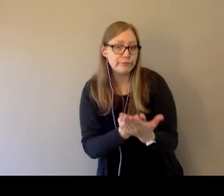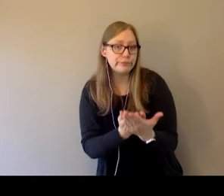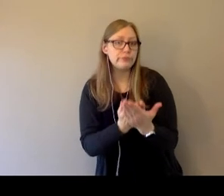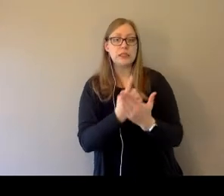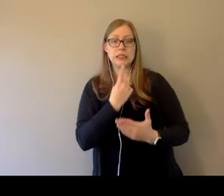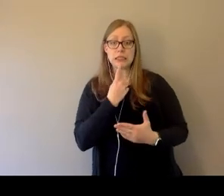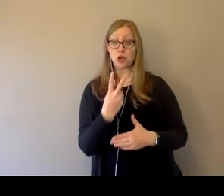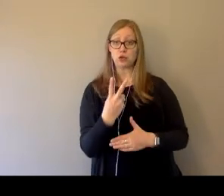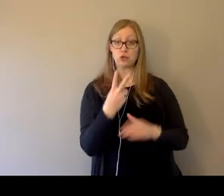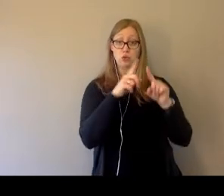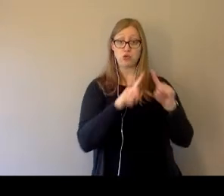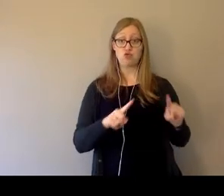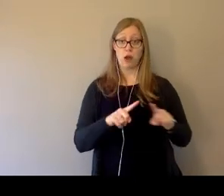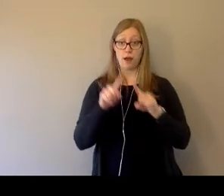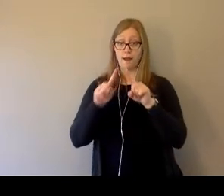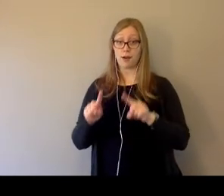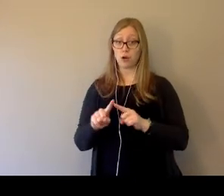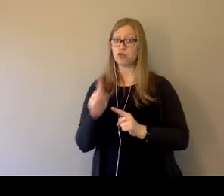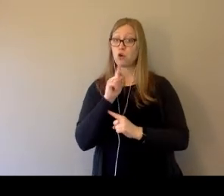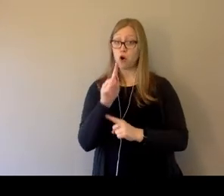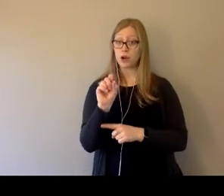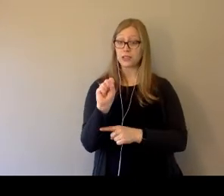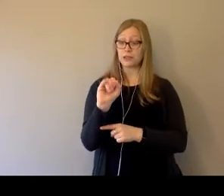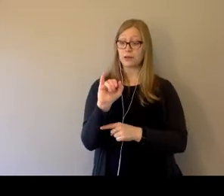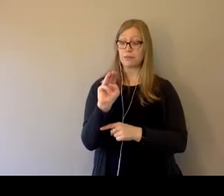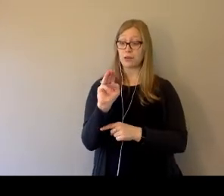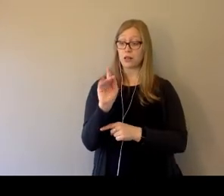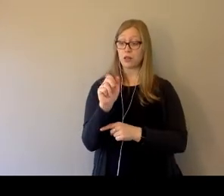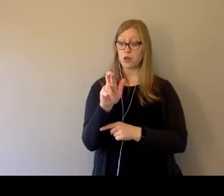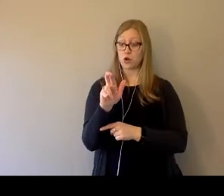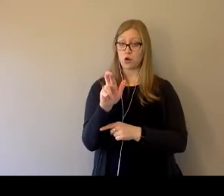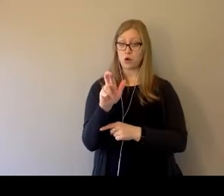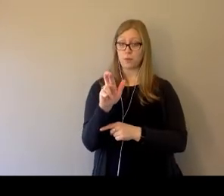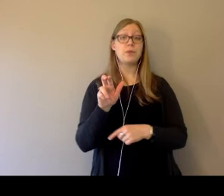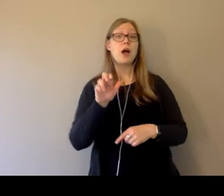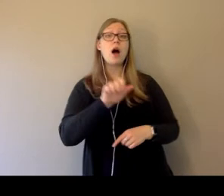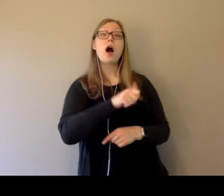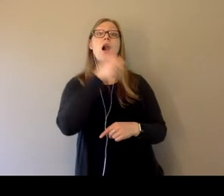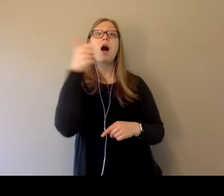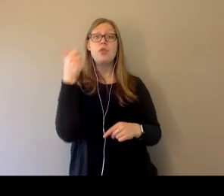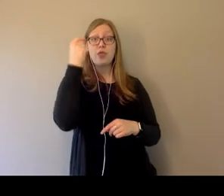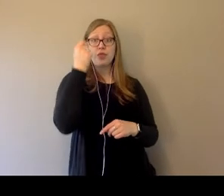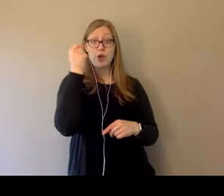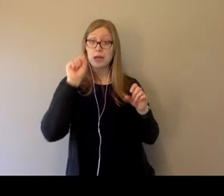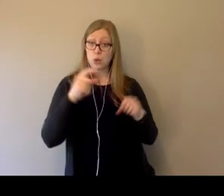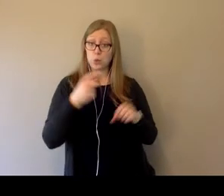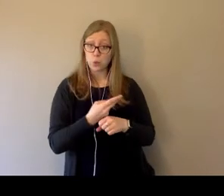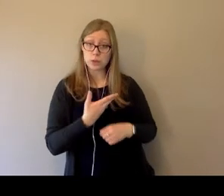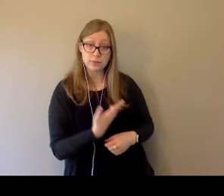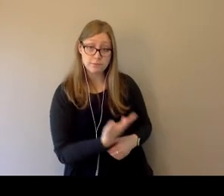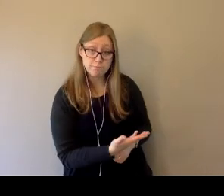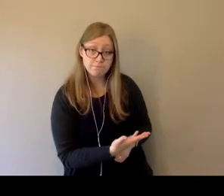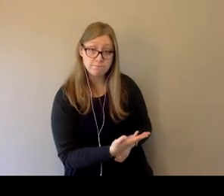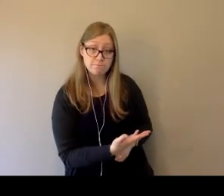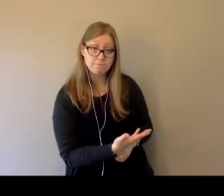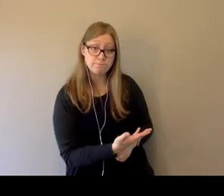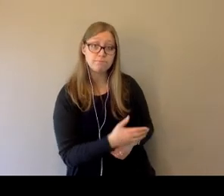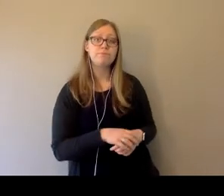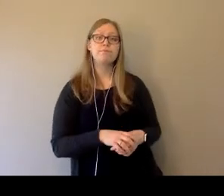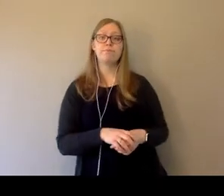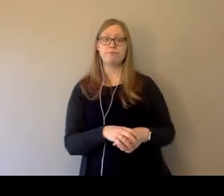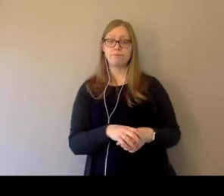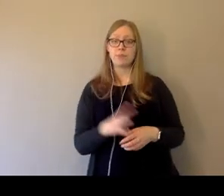similar. So here is another theorem that we can use, and this theorem has to do with two sides and